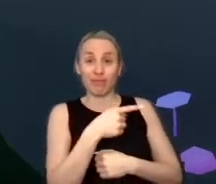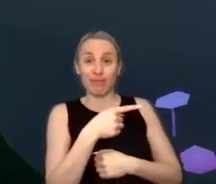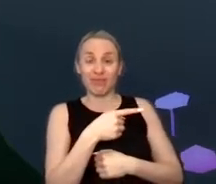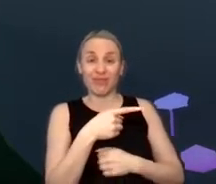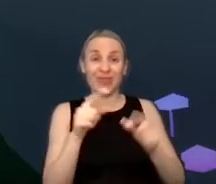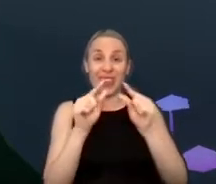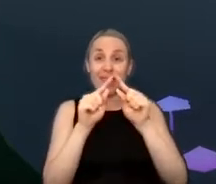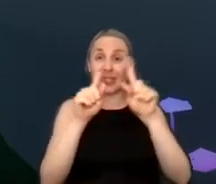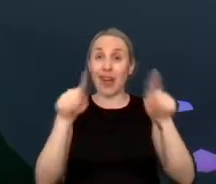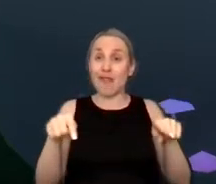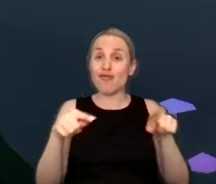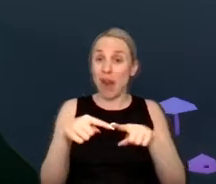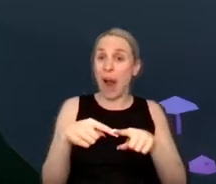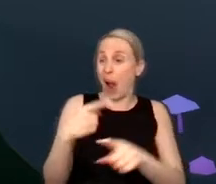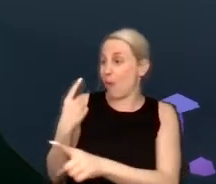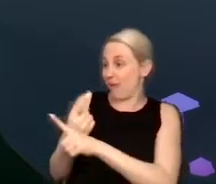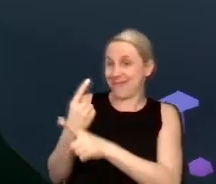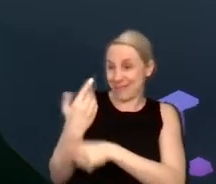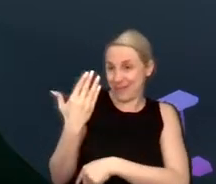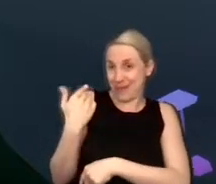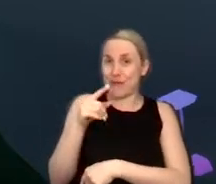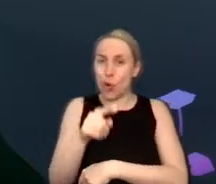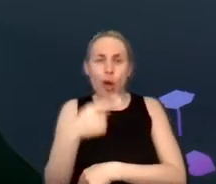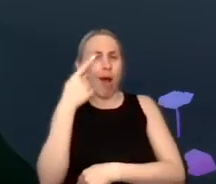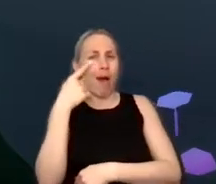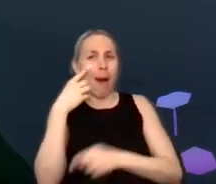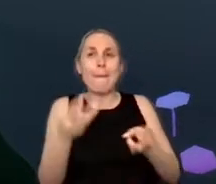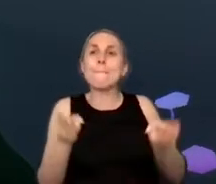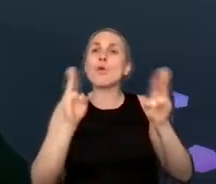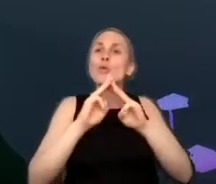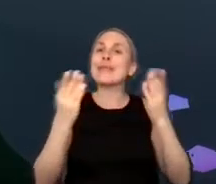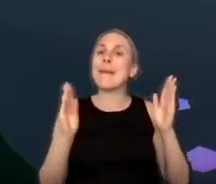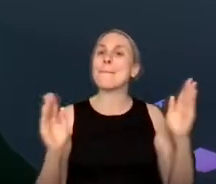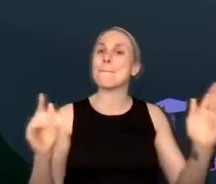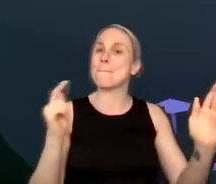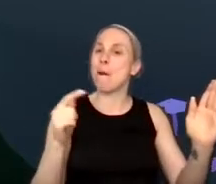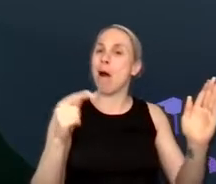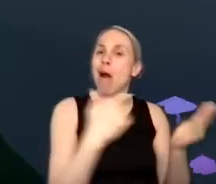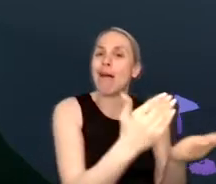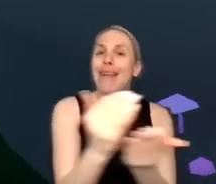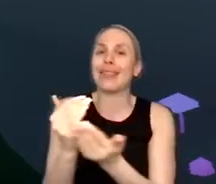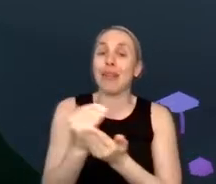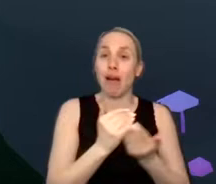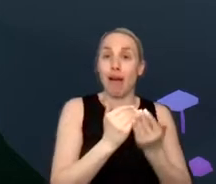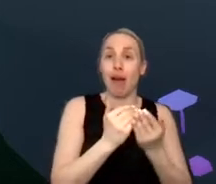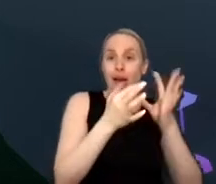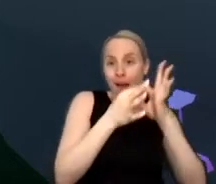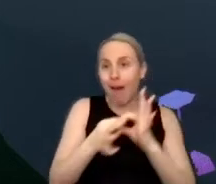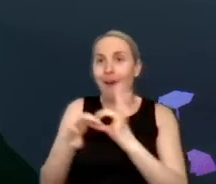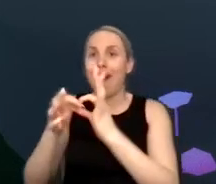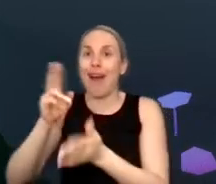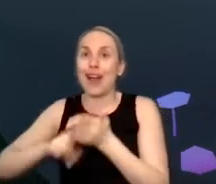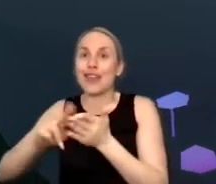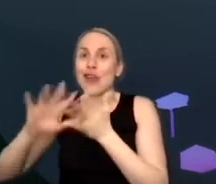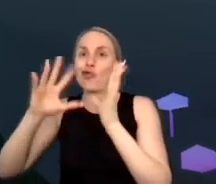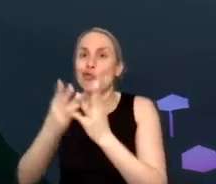earlier and looking at how museum collectors is connected to the natural world via corrosion, wars, and